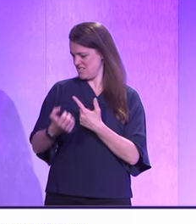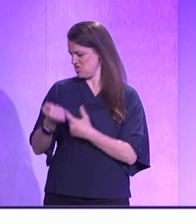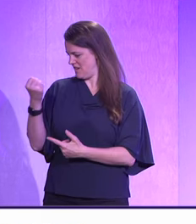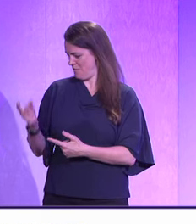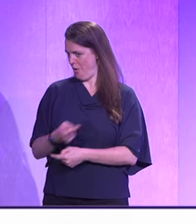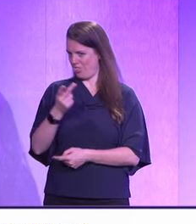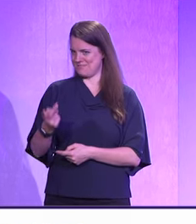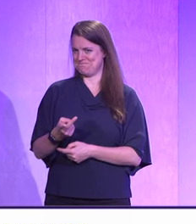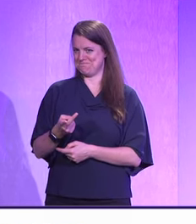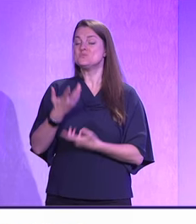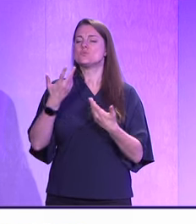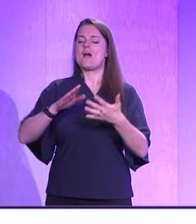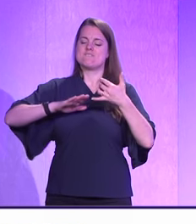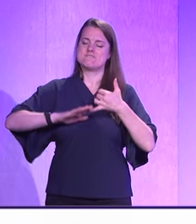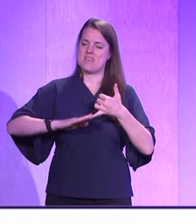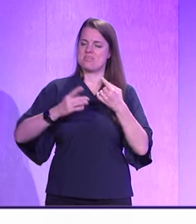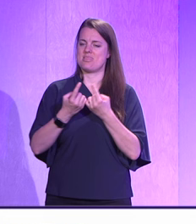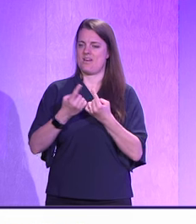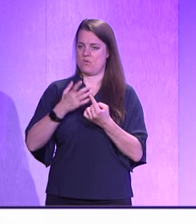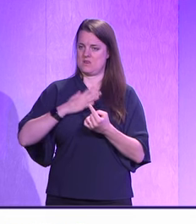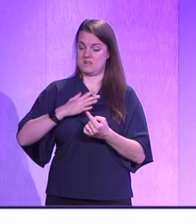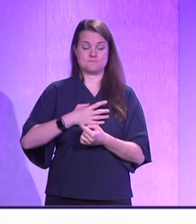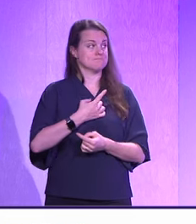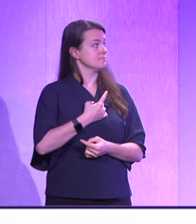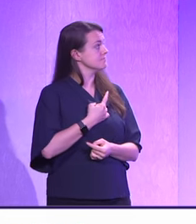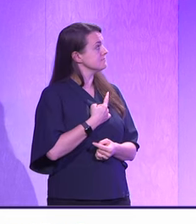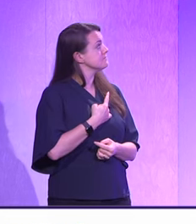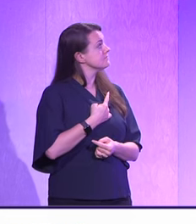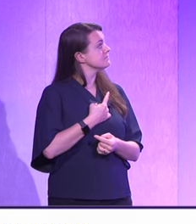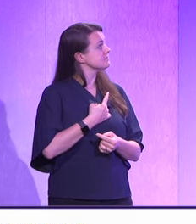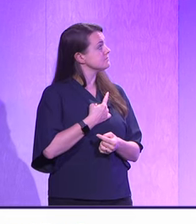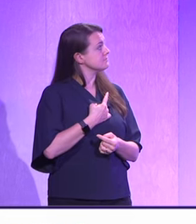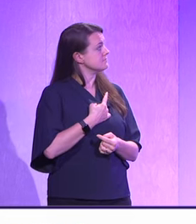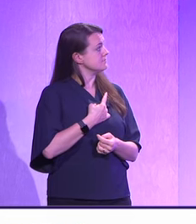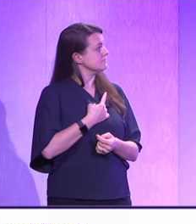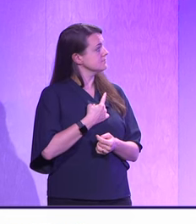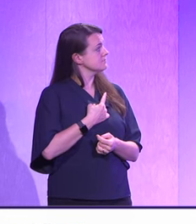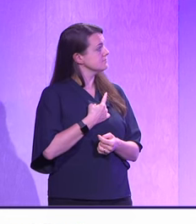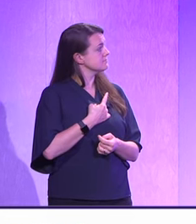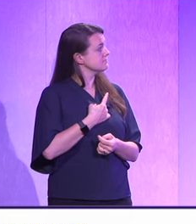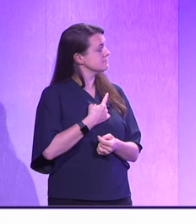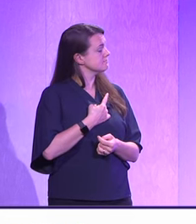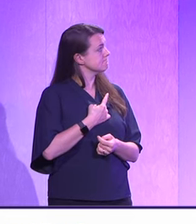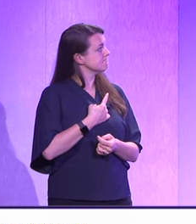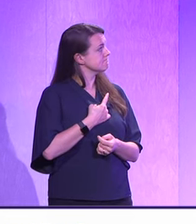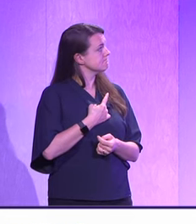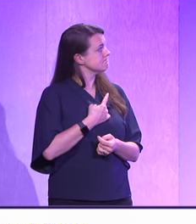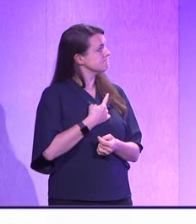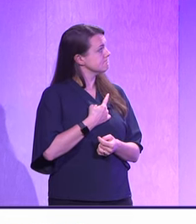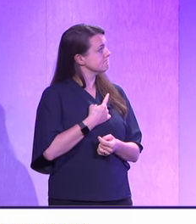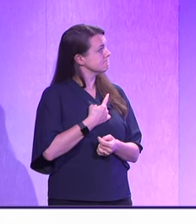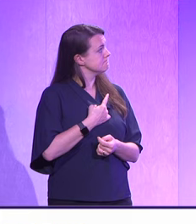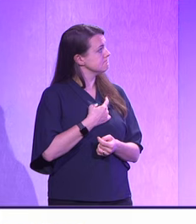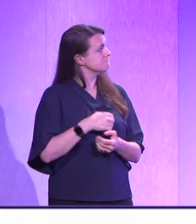So here's the fifth thing I think that organizations need. They need active knowledge diffusion across flow boundaries to create trust, alignment, and learning.